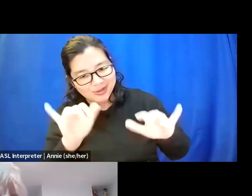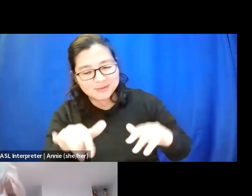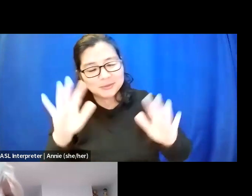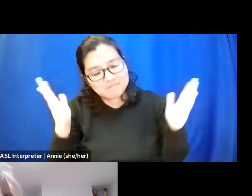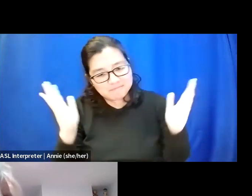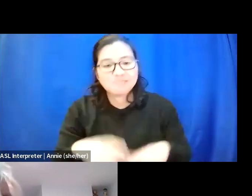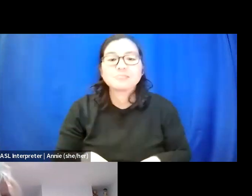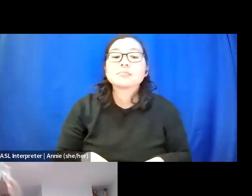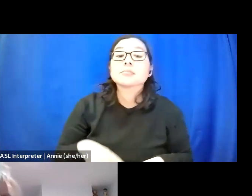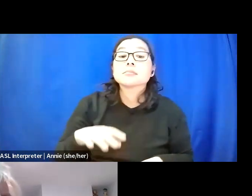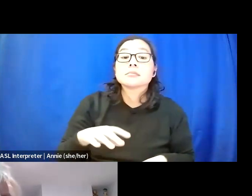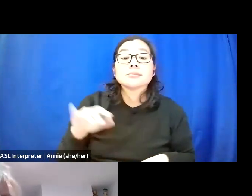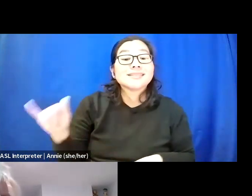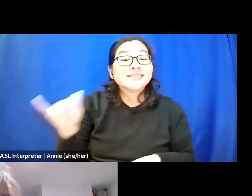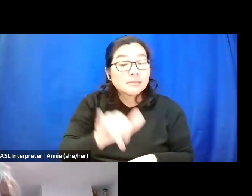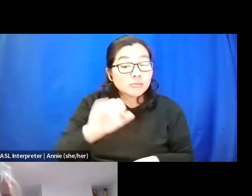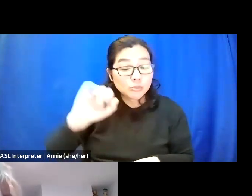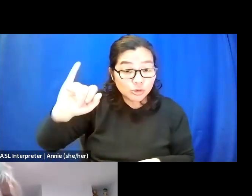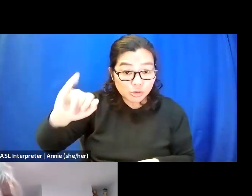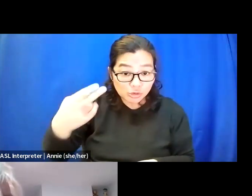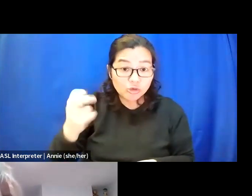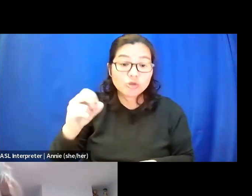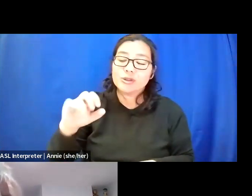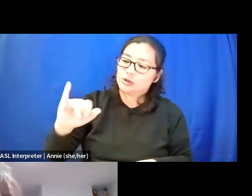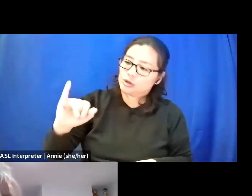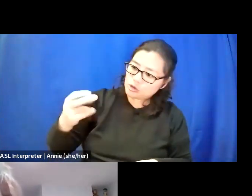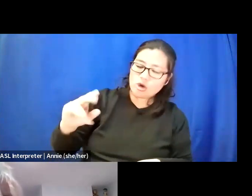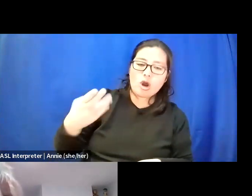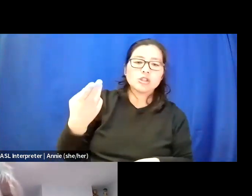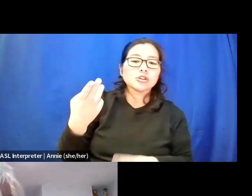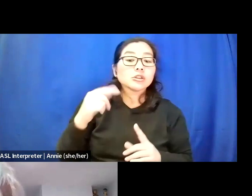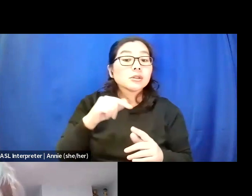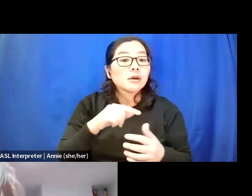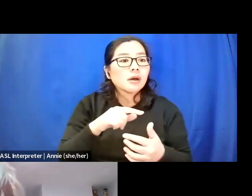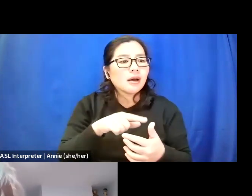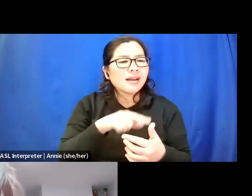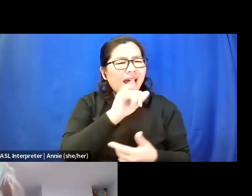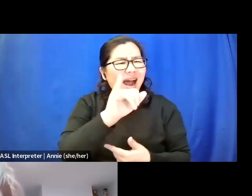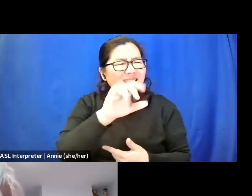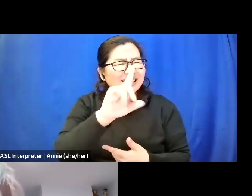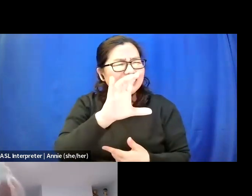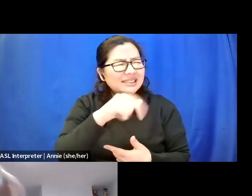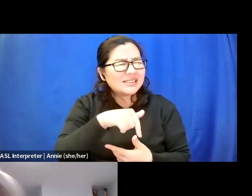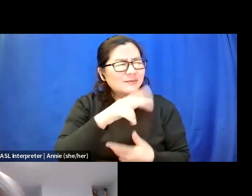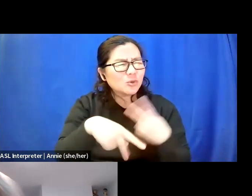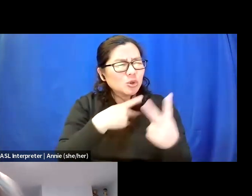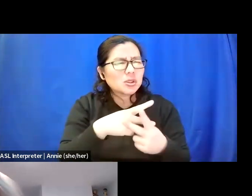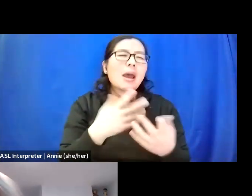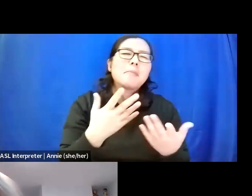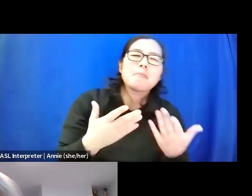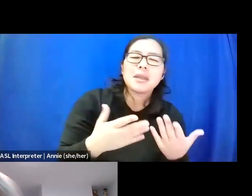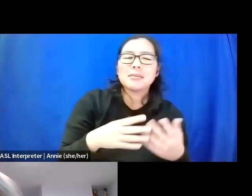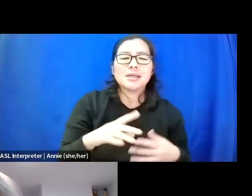Like Josh, I found the IDC version, and it may have been a function of listening to it